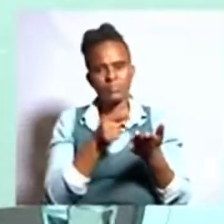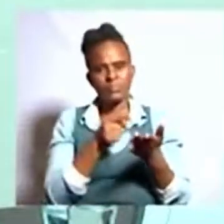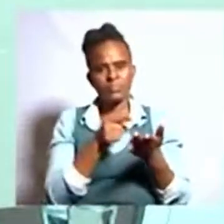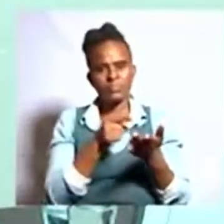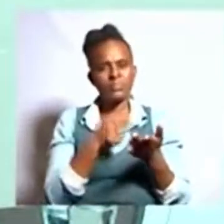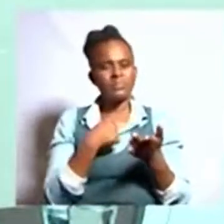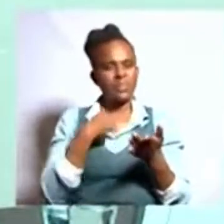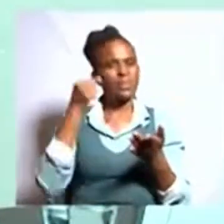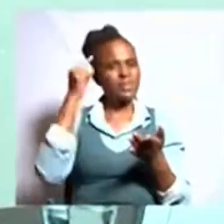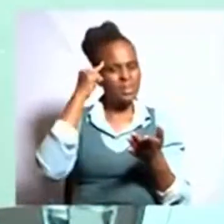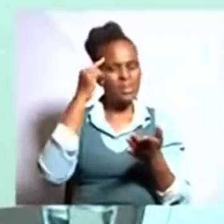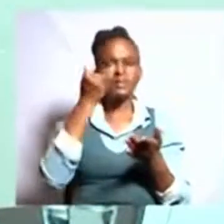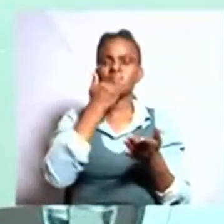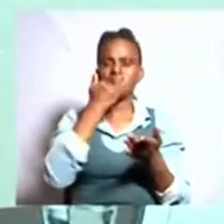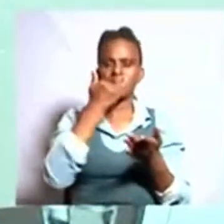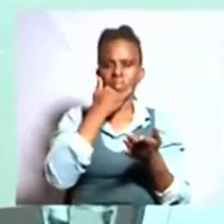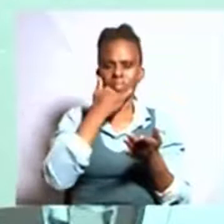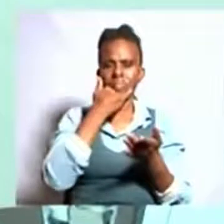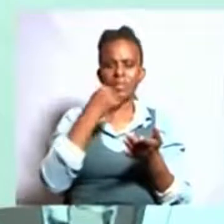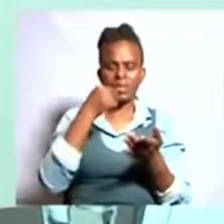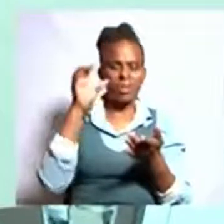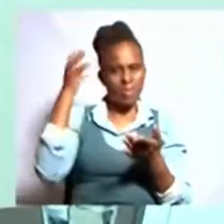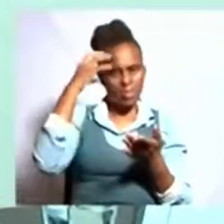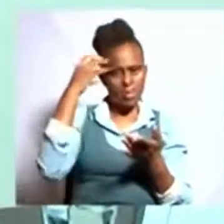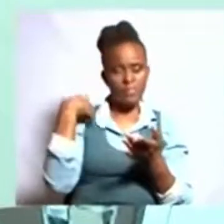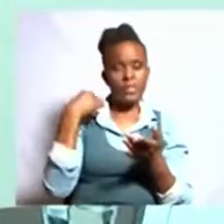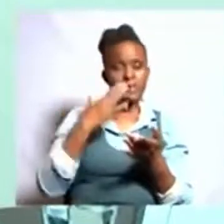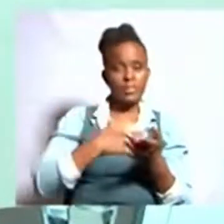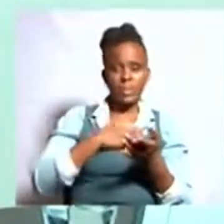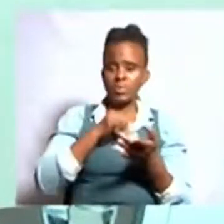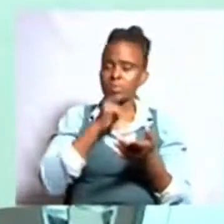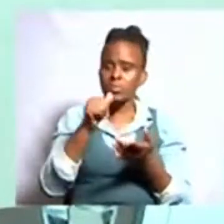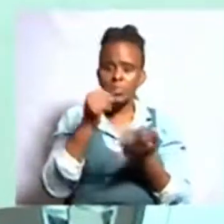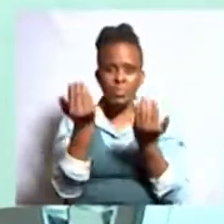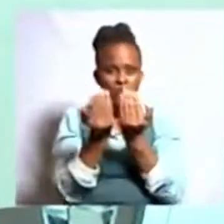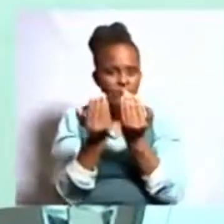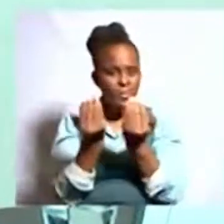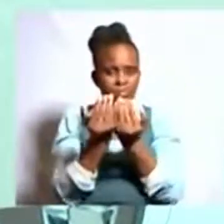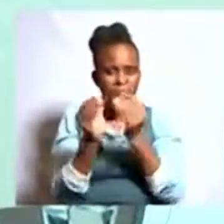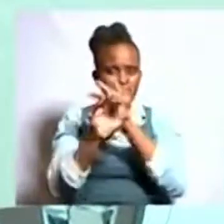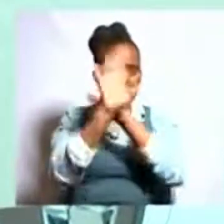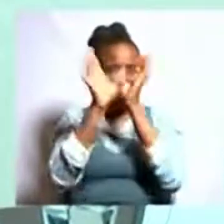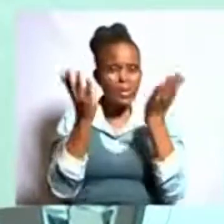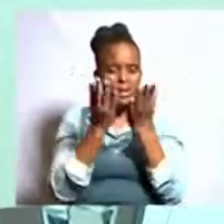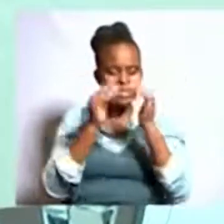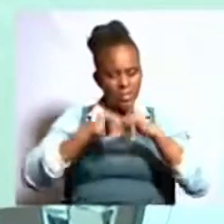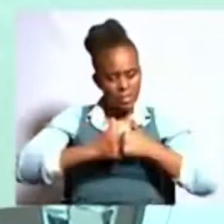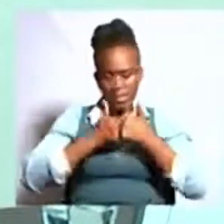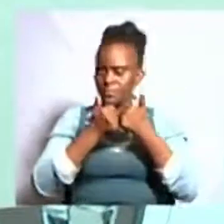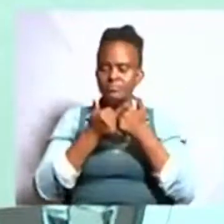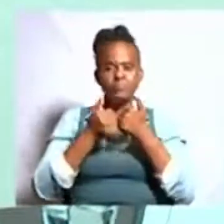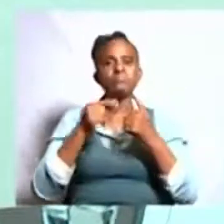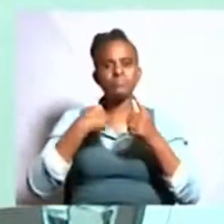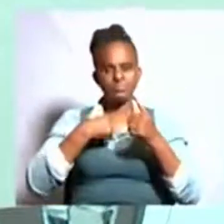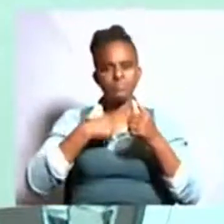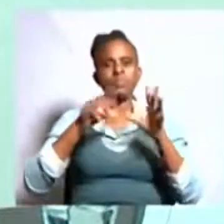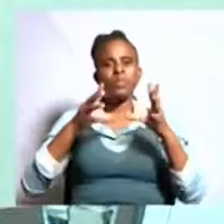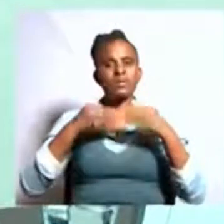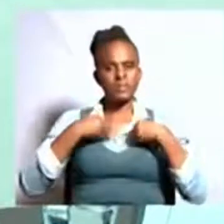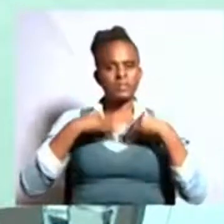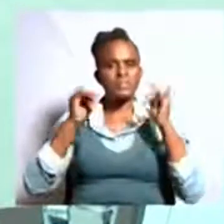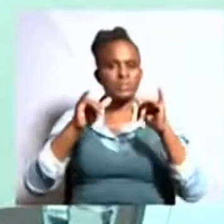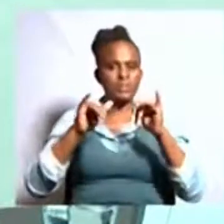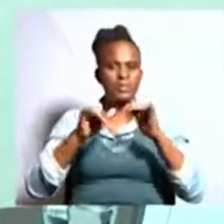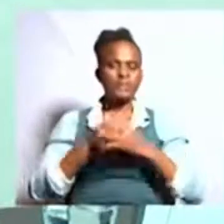I think, a mistake committed by my office for not seeking that clarity. We didn't do that, I must admit.